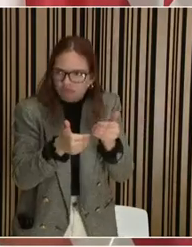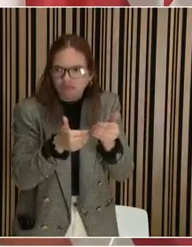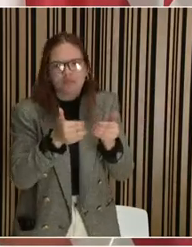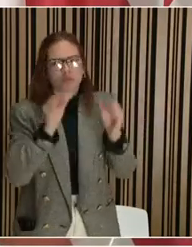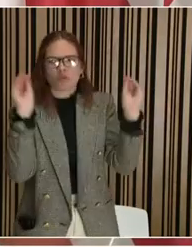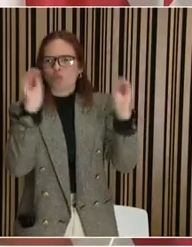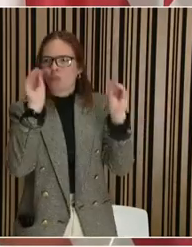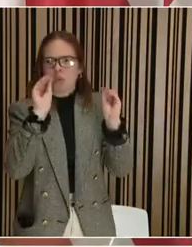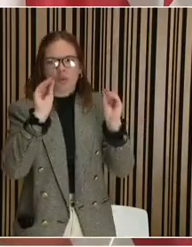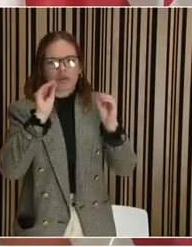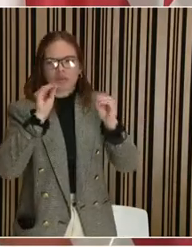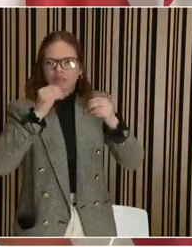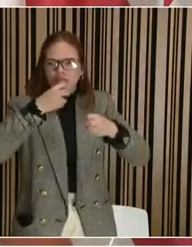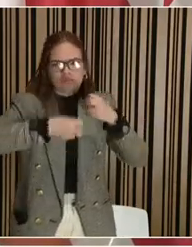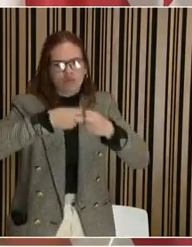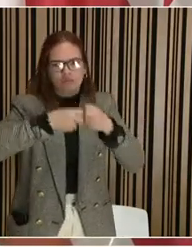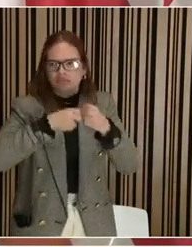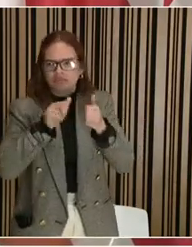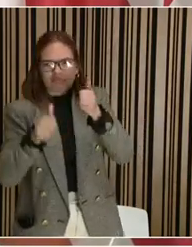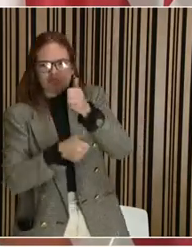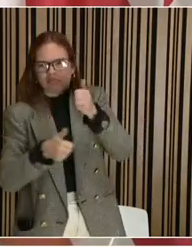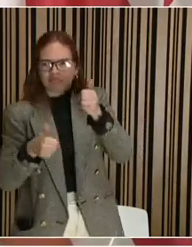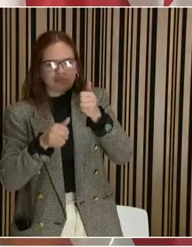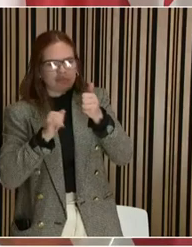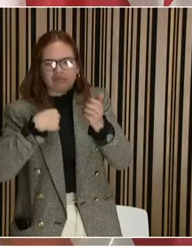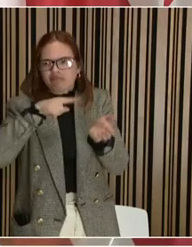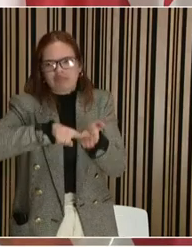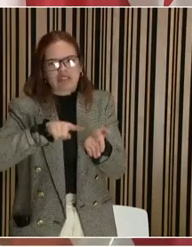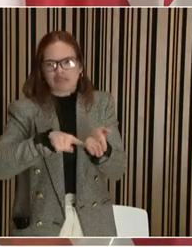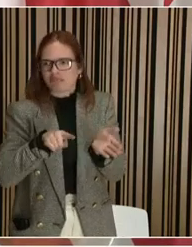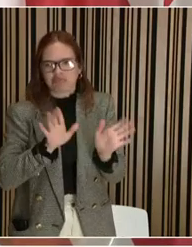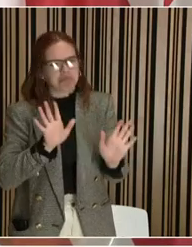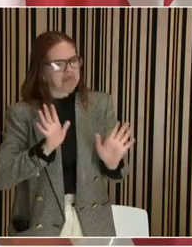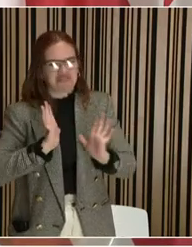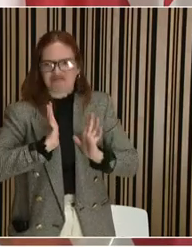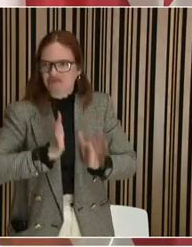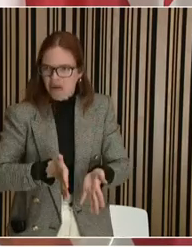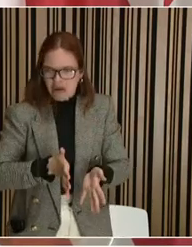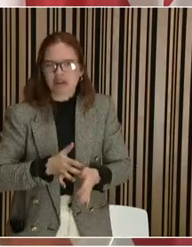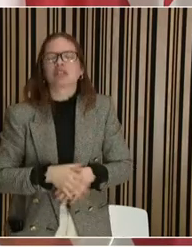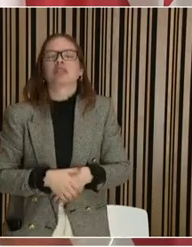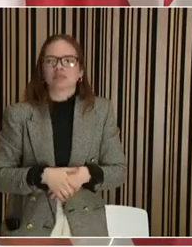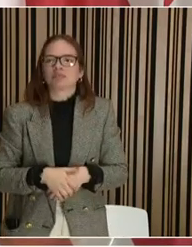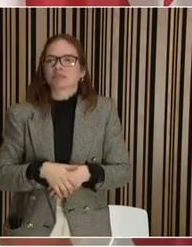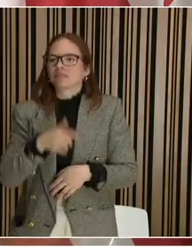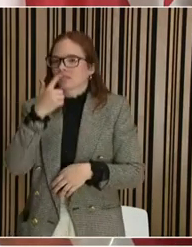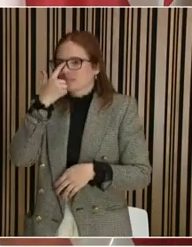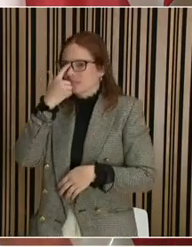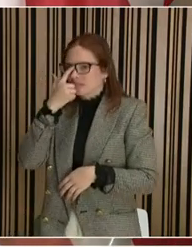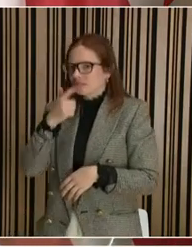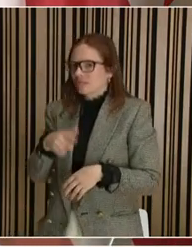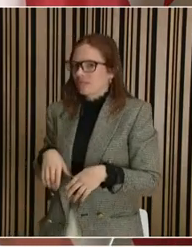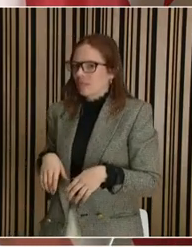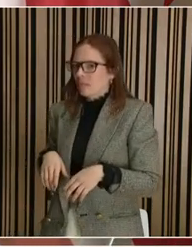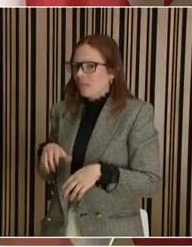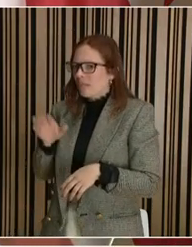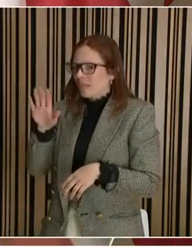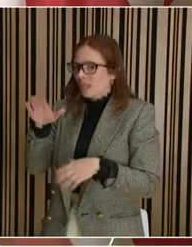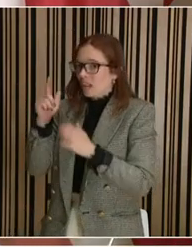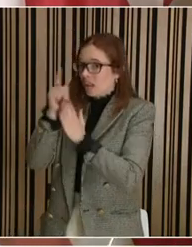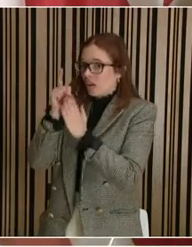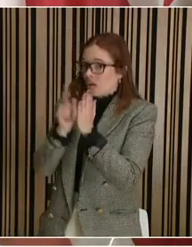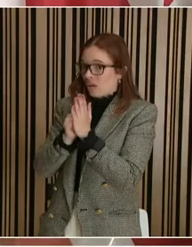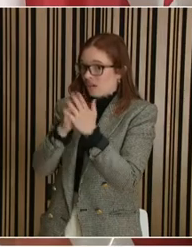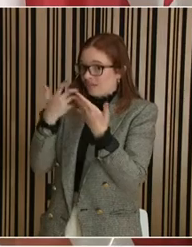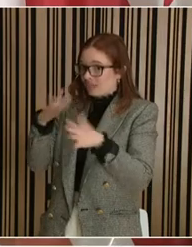office handling this investigation. Can you just talk, in the allegations that the attorney put out publicly to